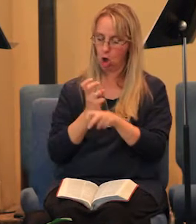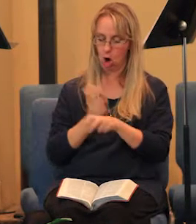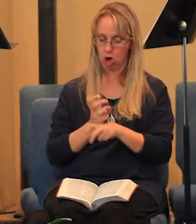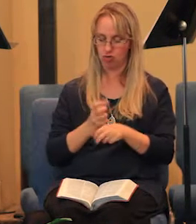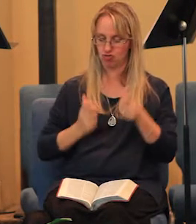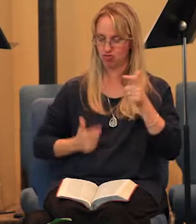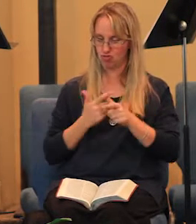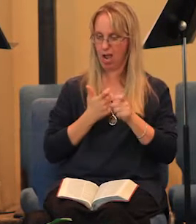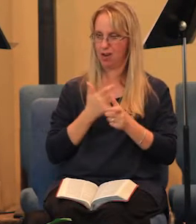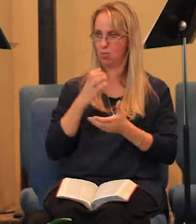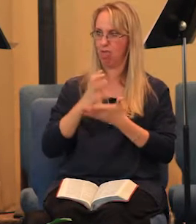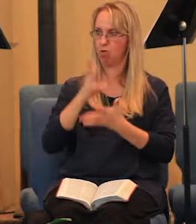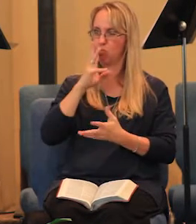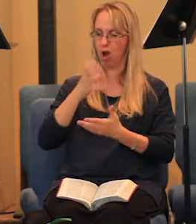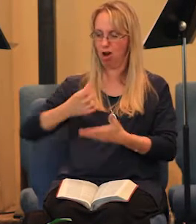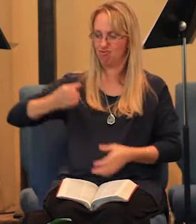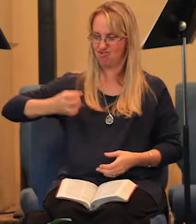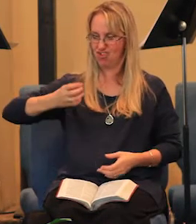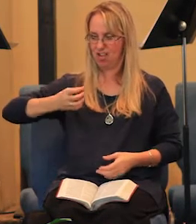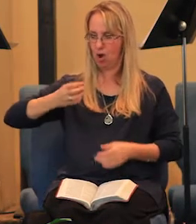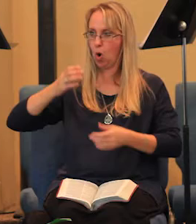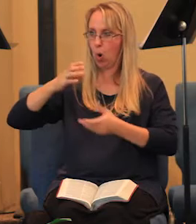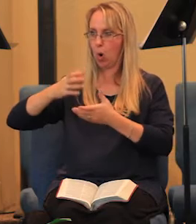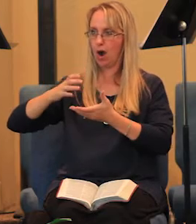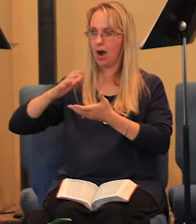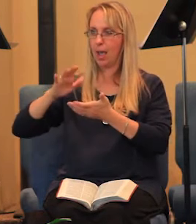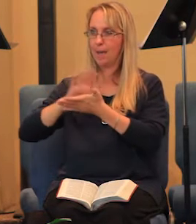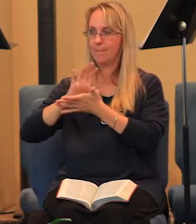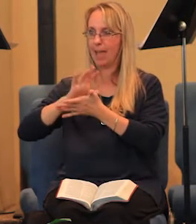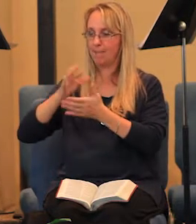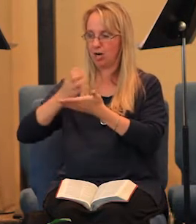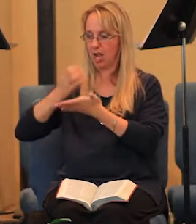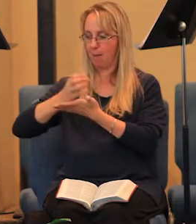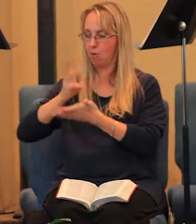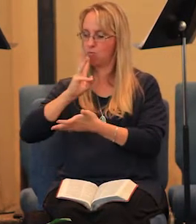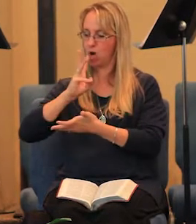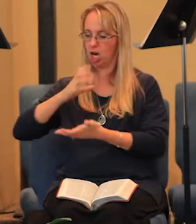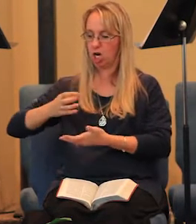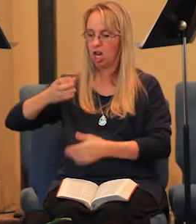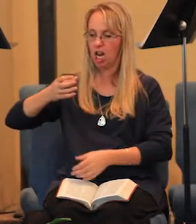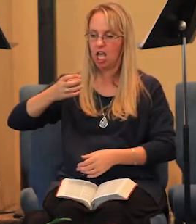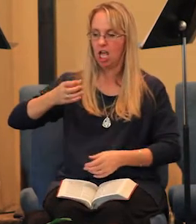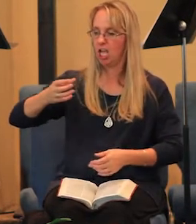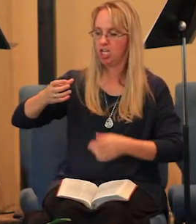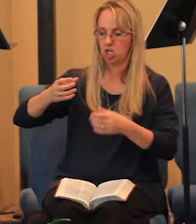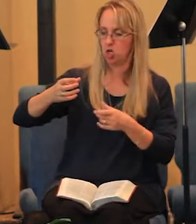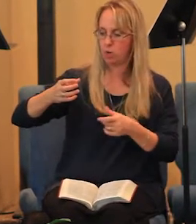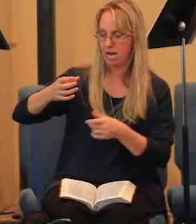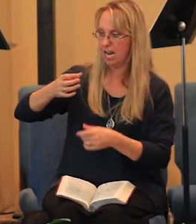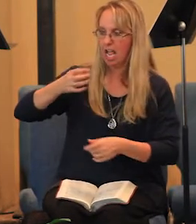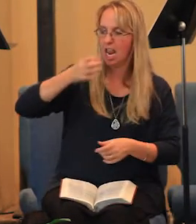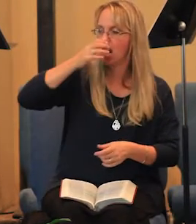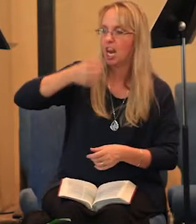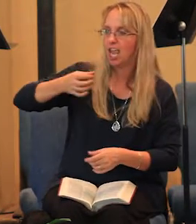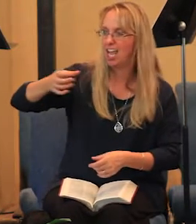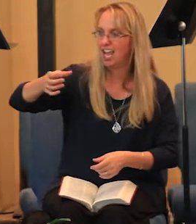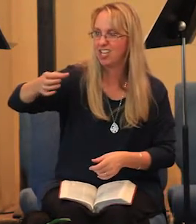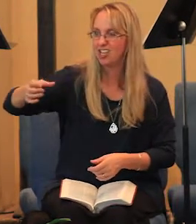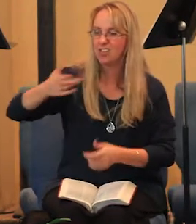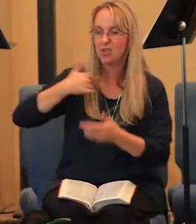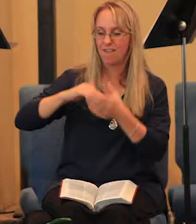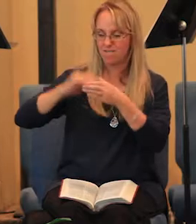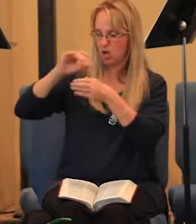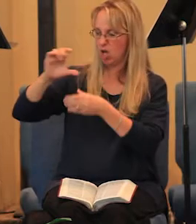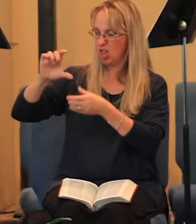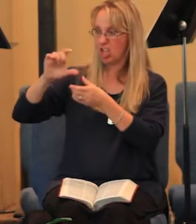water. And so some of us would stop, but some of us wouldn't stop. And, you know, when you're running along and, you know, you got this